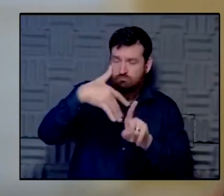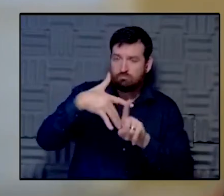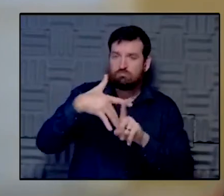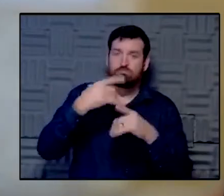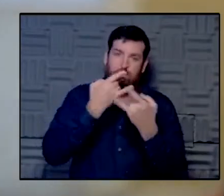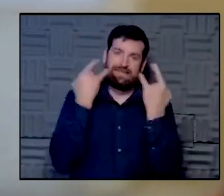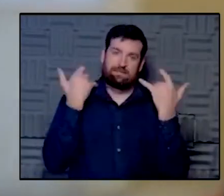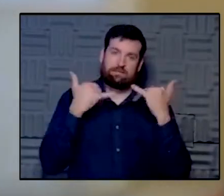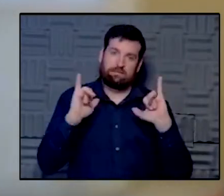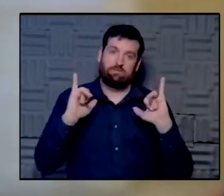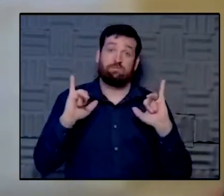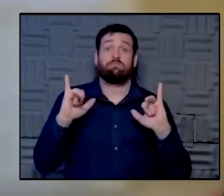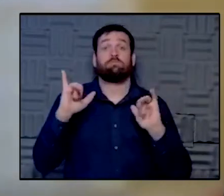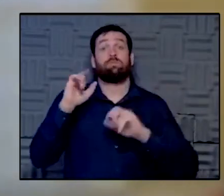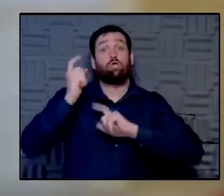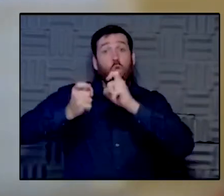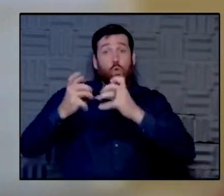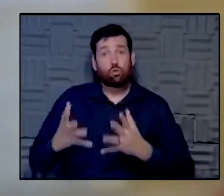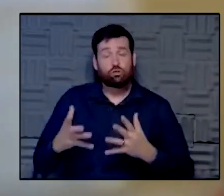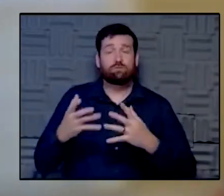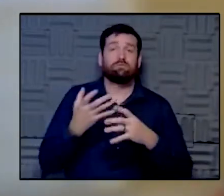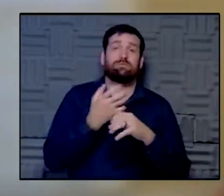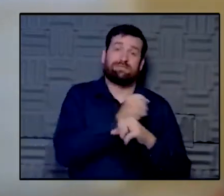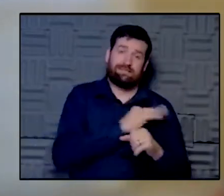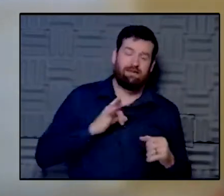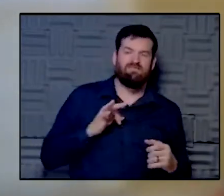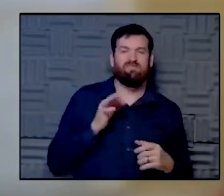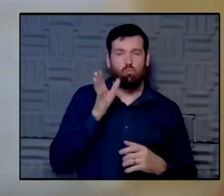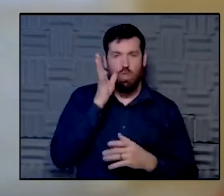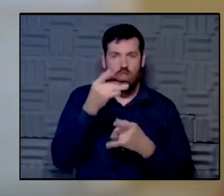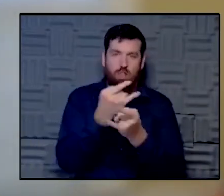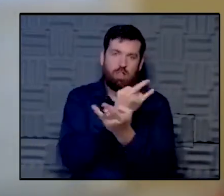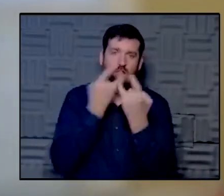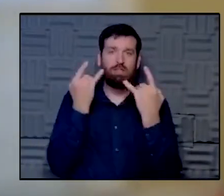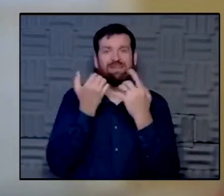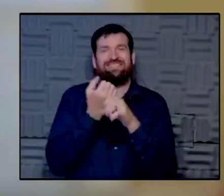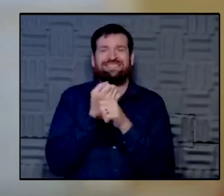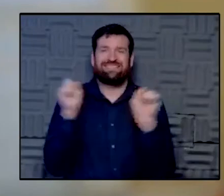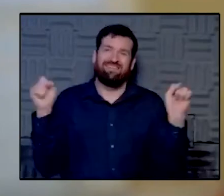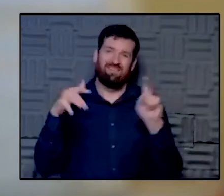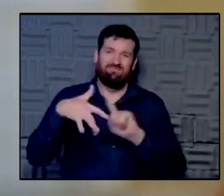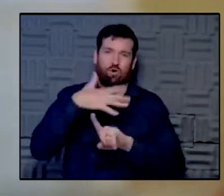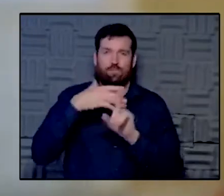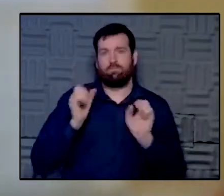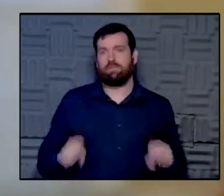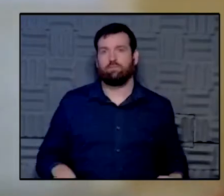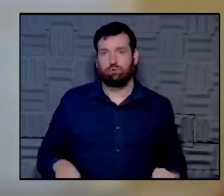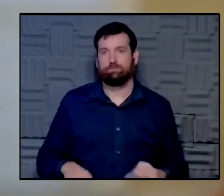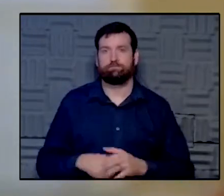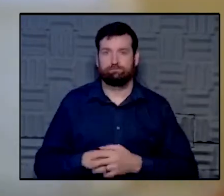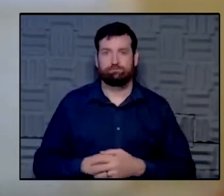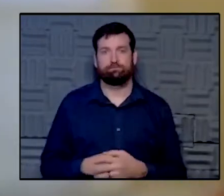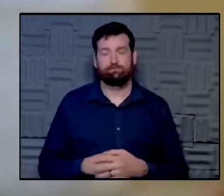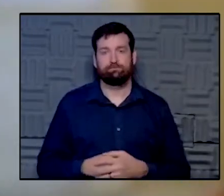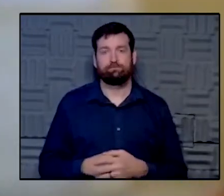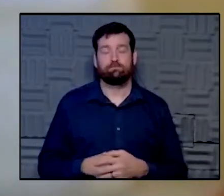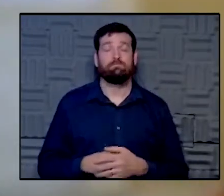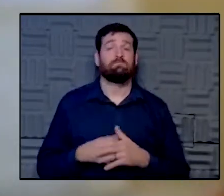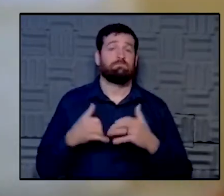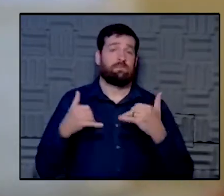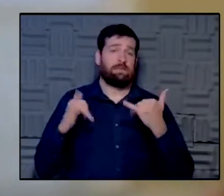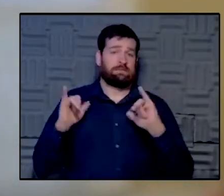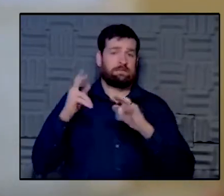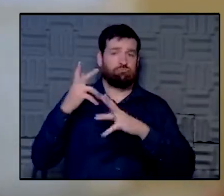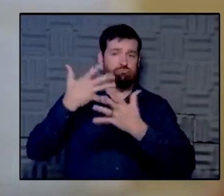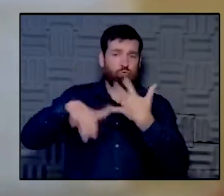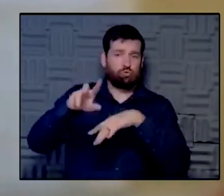our donors and staff are going to continue masking to maintain as safe of an environment as we possibly can for our donors. We're still maintaining that